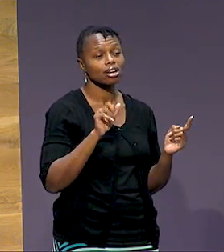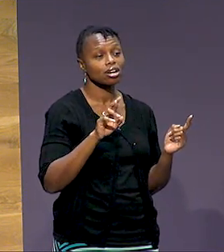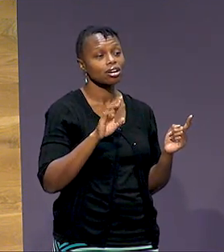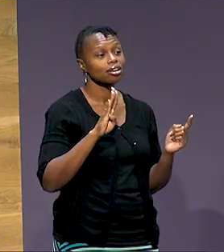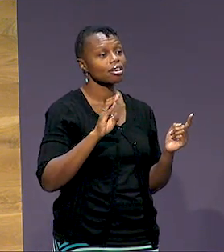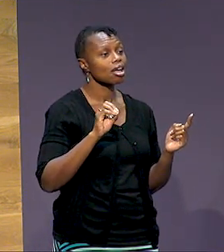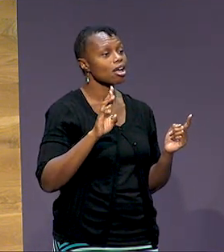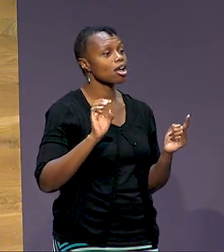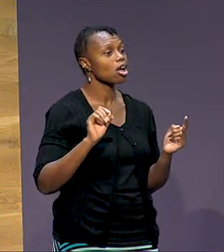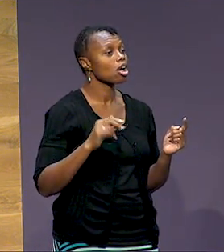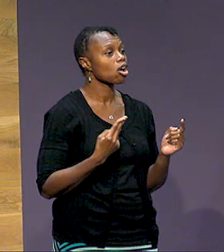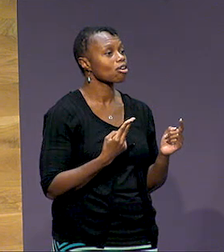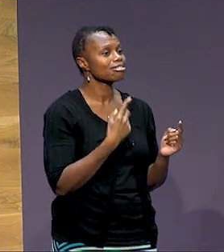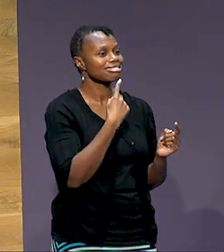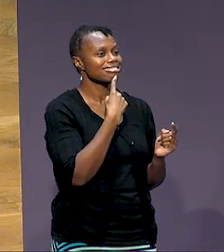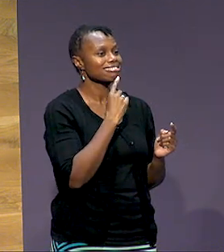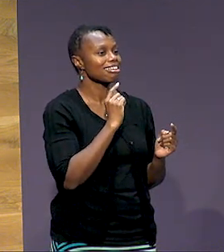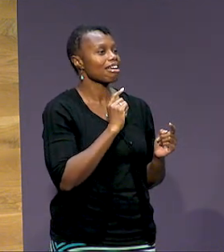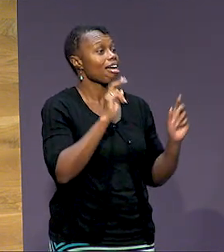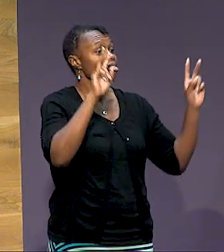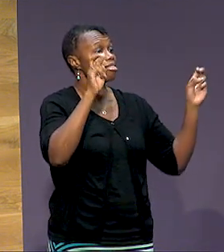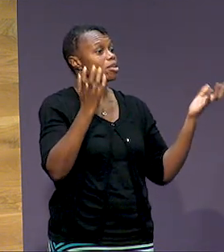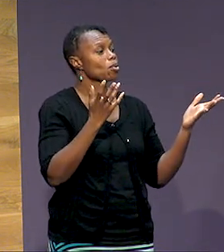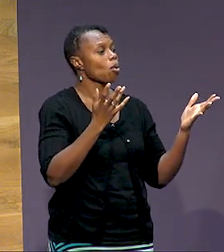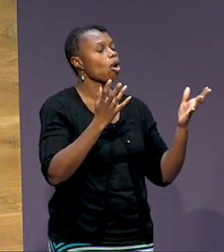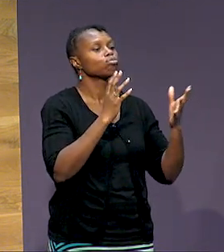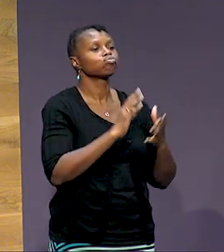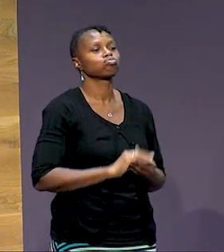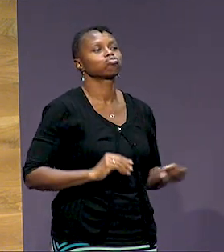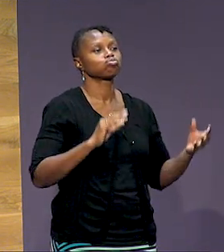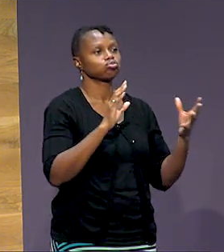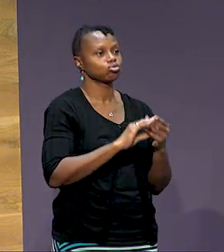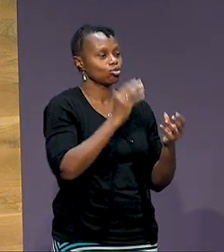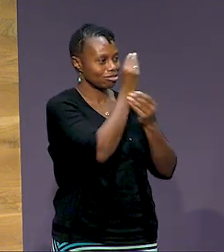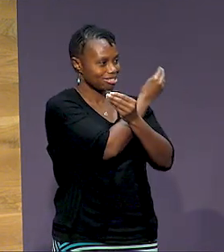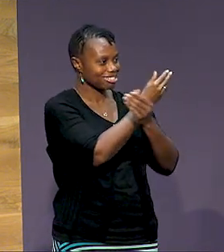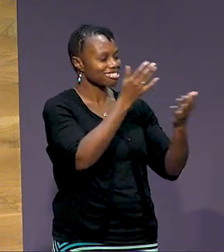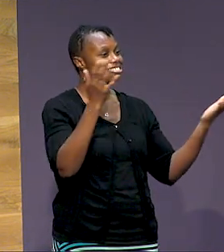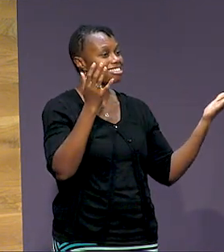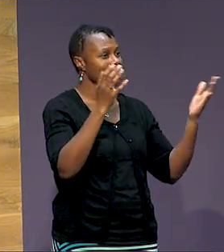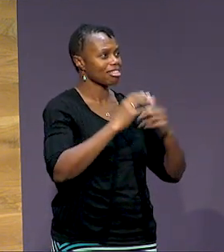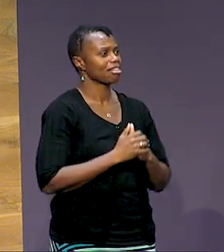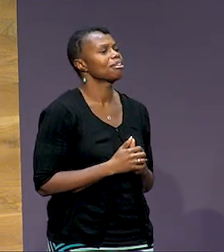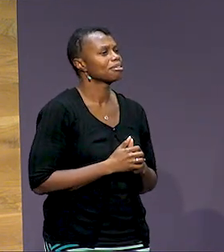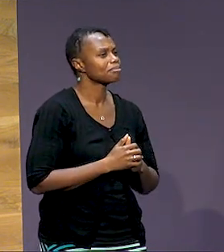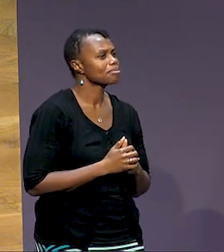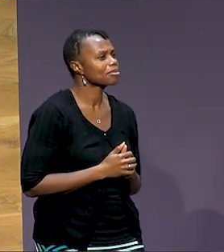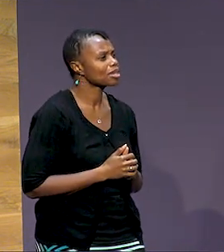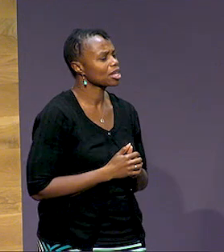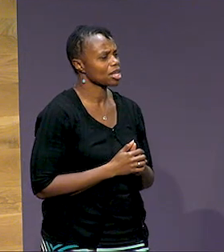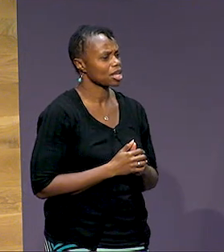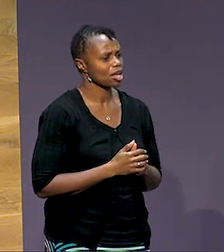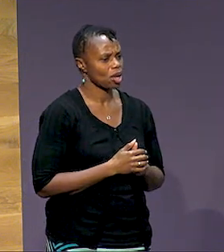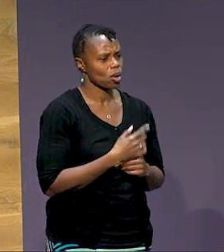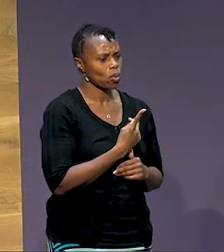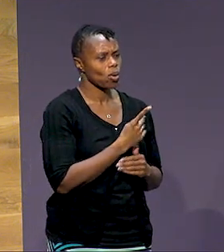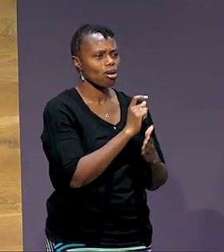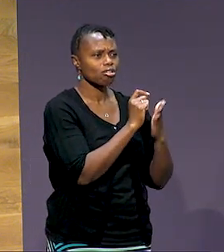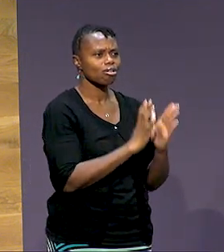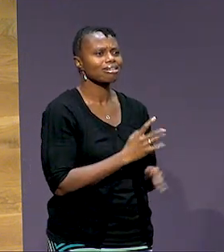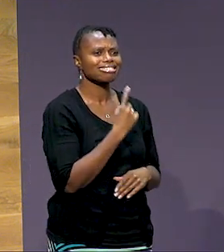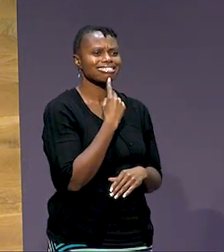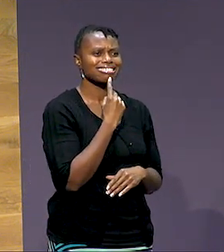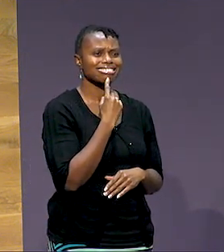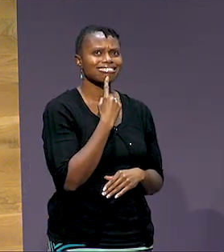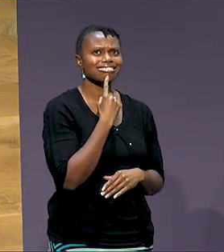story. Madeleine L'Engle, who's probably best known for A Wrinkle in Time, said Jesus was not a theologian. He was God who